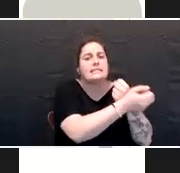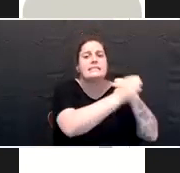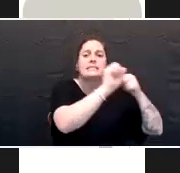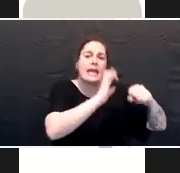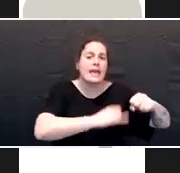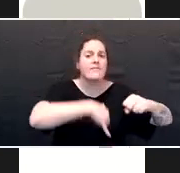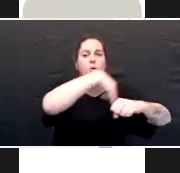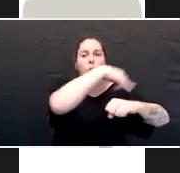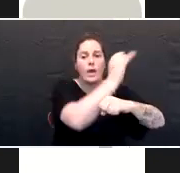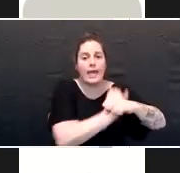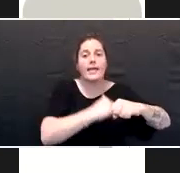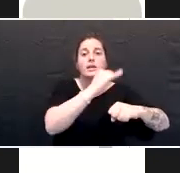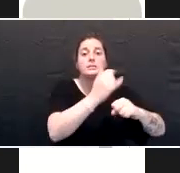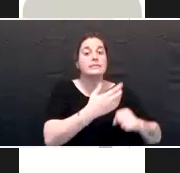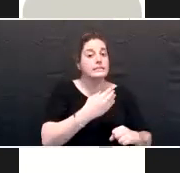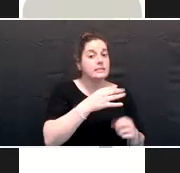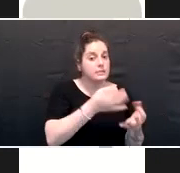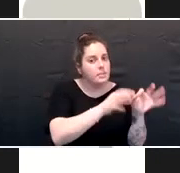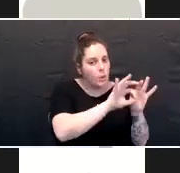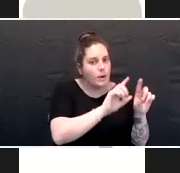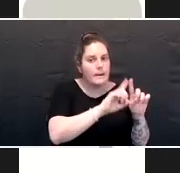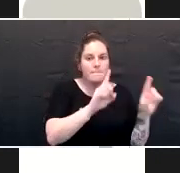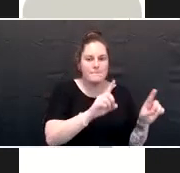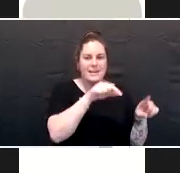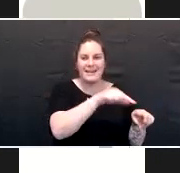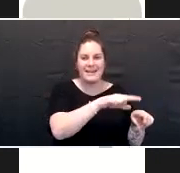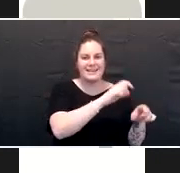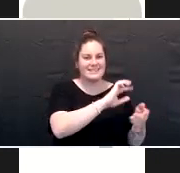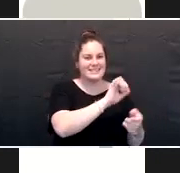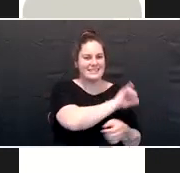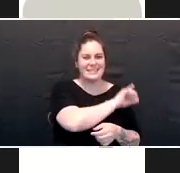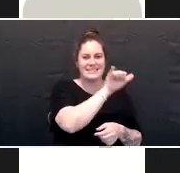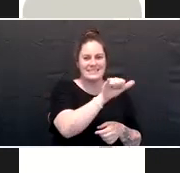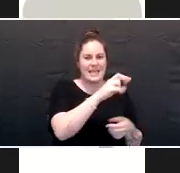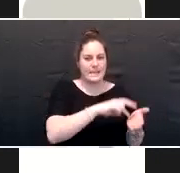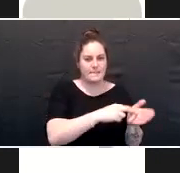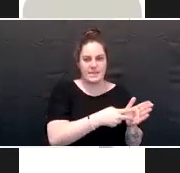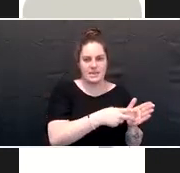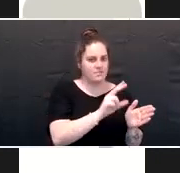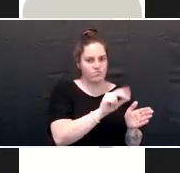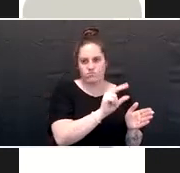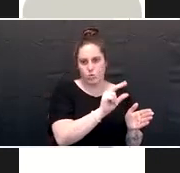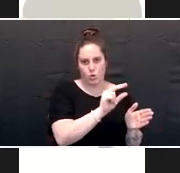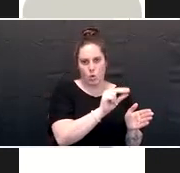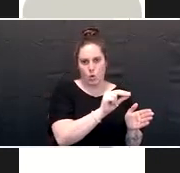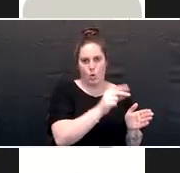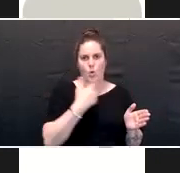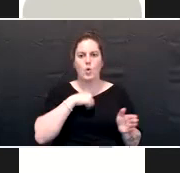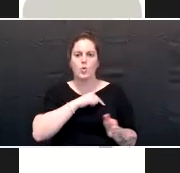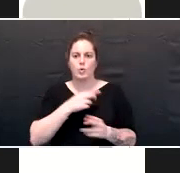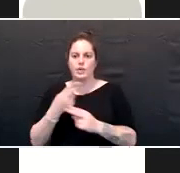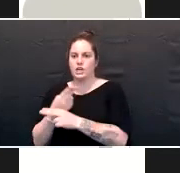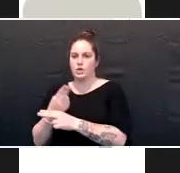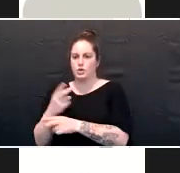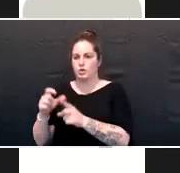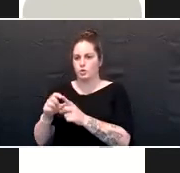effort, it's not the way we mean conservation in physics. When we use the word